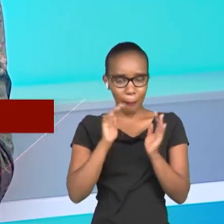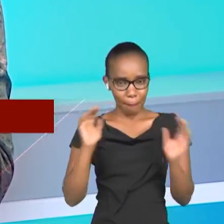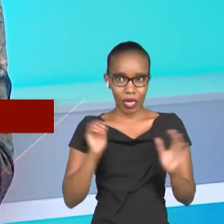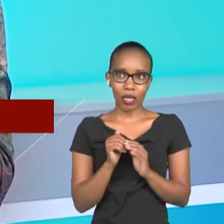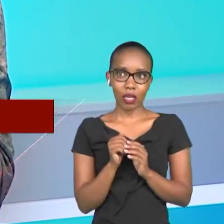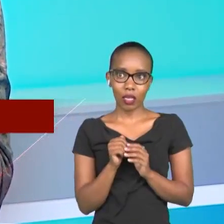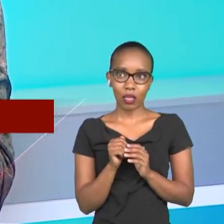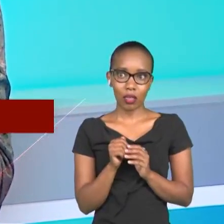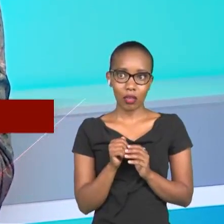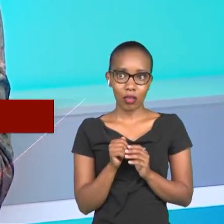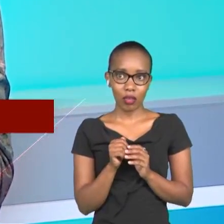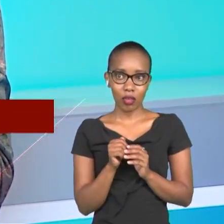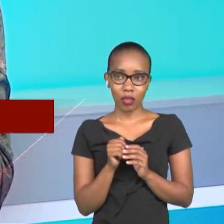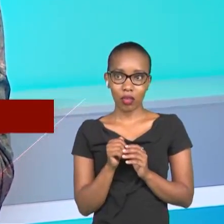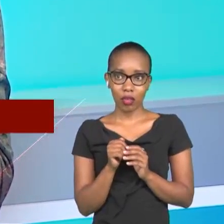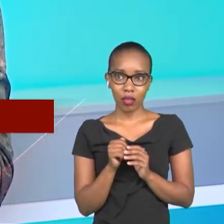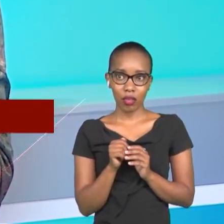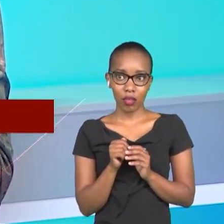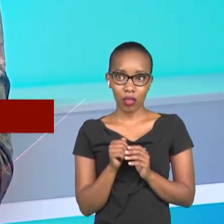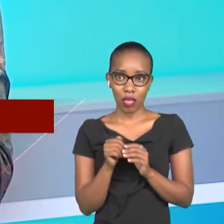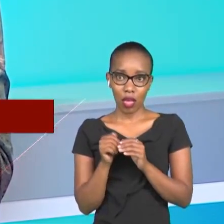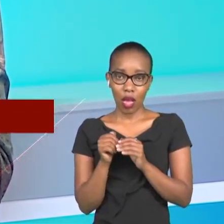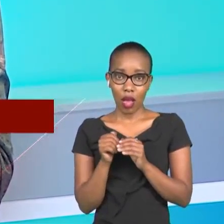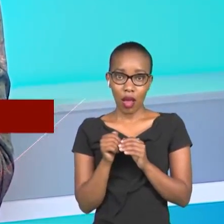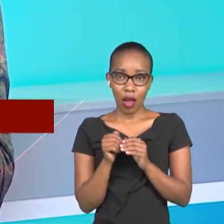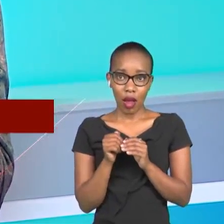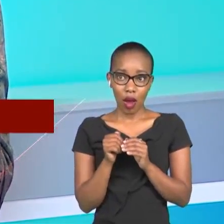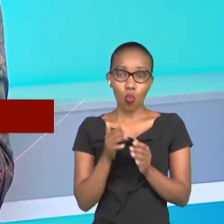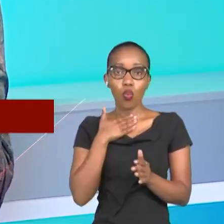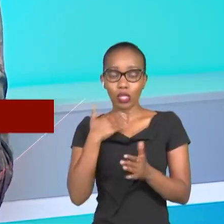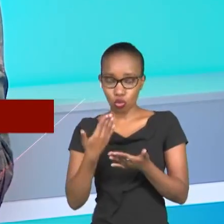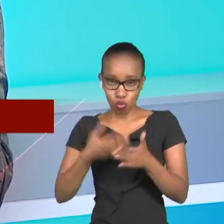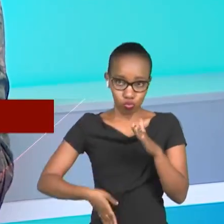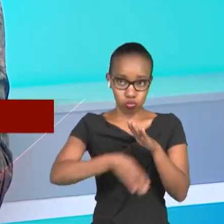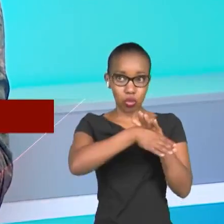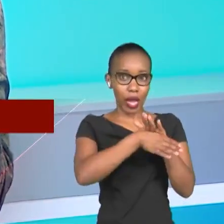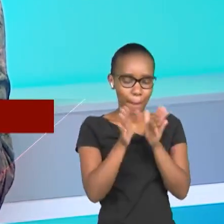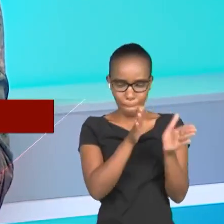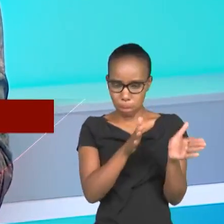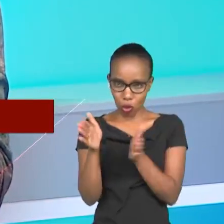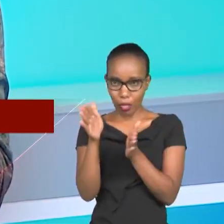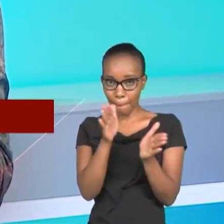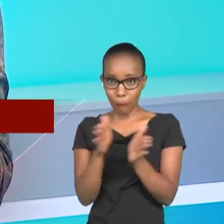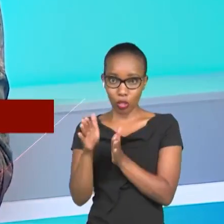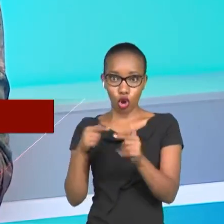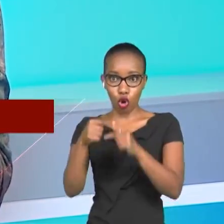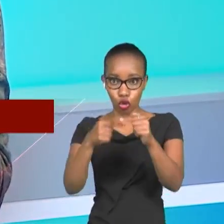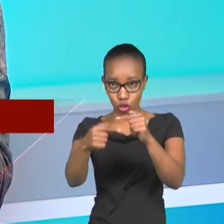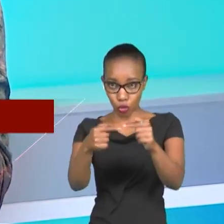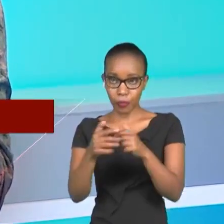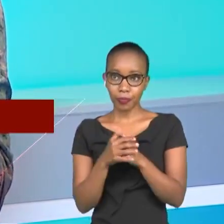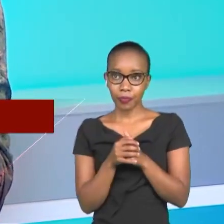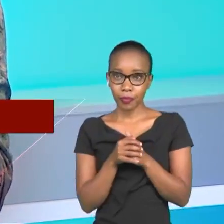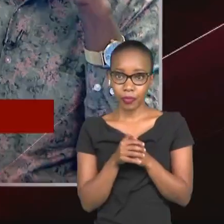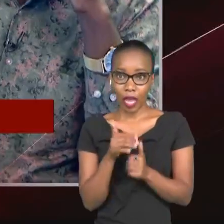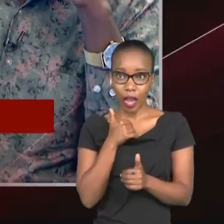is Trump's office, was under impeachment. And after every process was underway, you found that